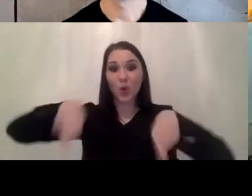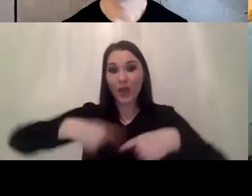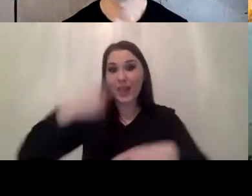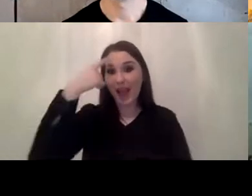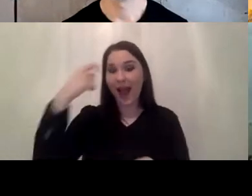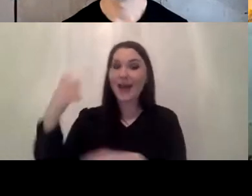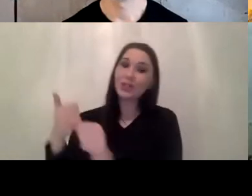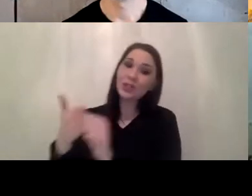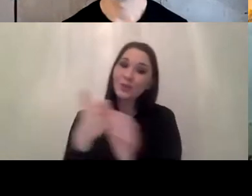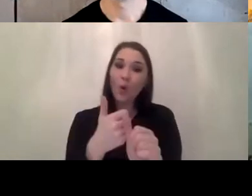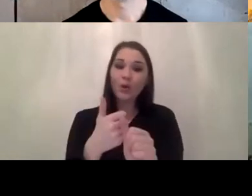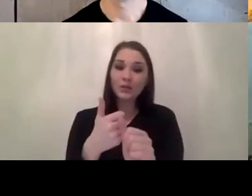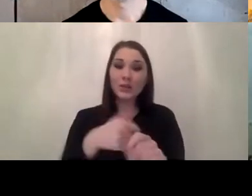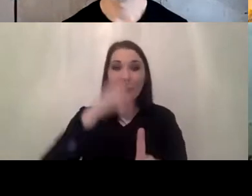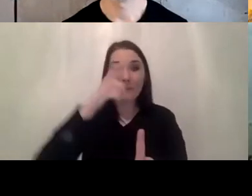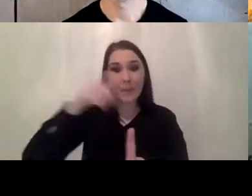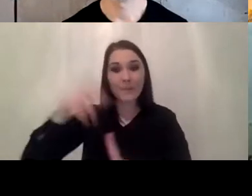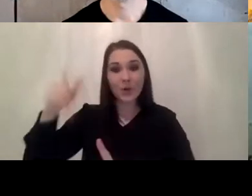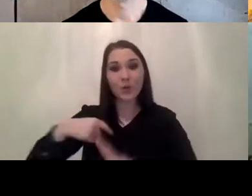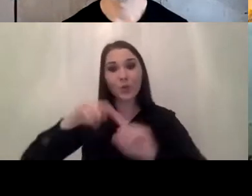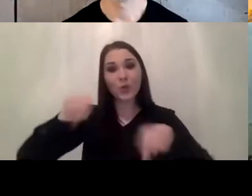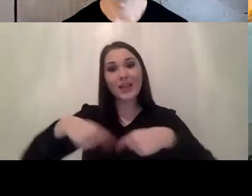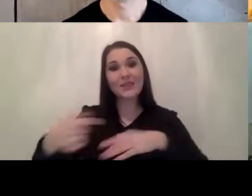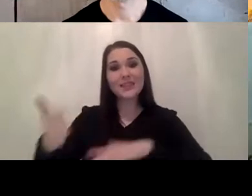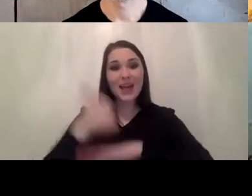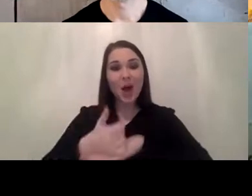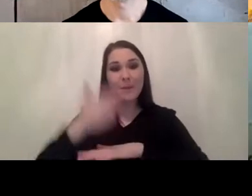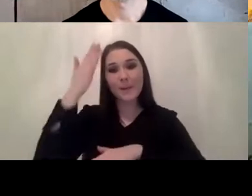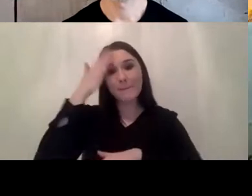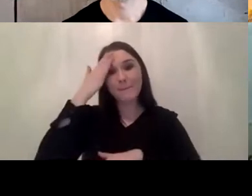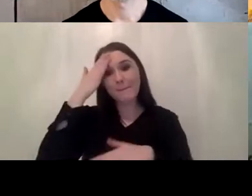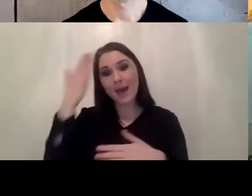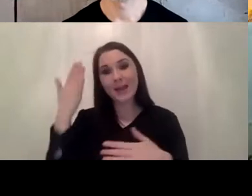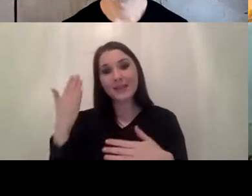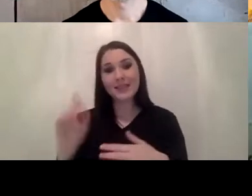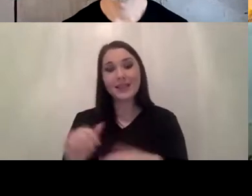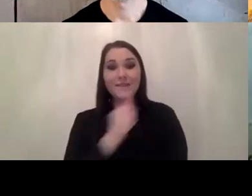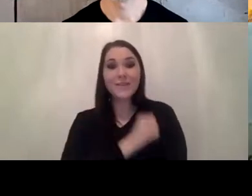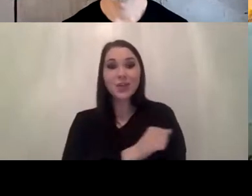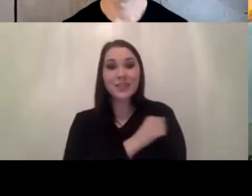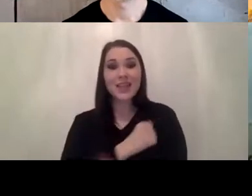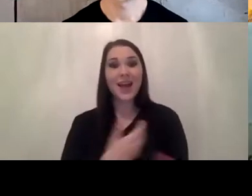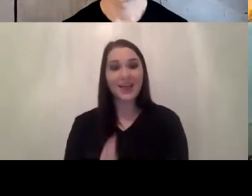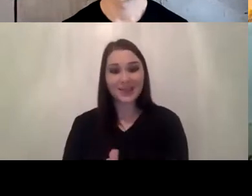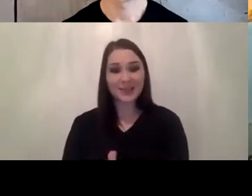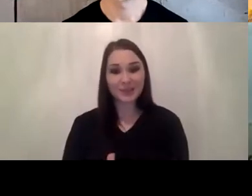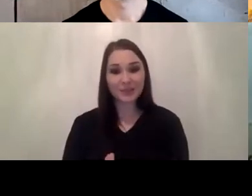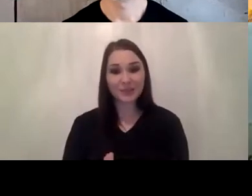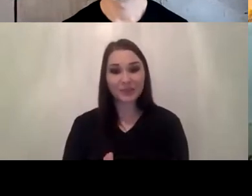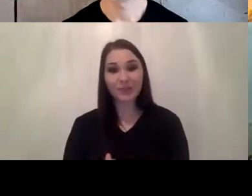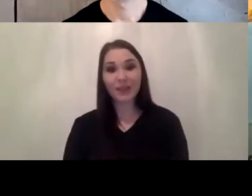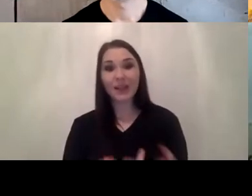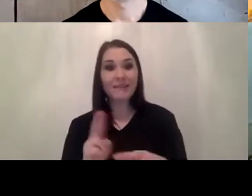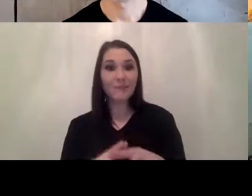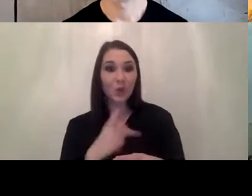people. We've set up an initiative called sort of mental first aiders. So you know, if you can speak to someone